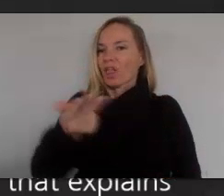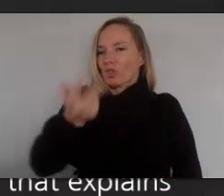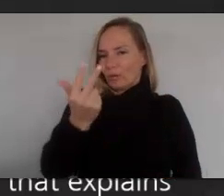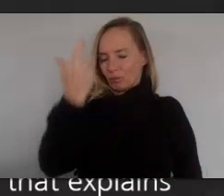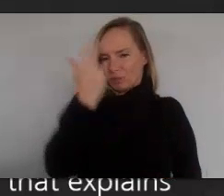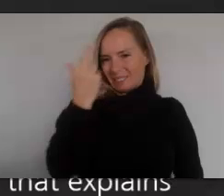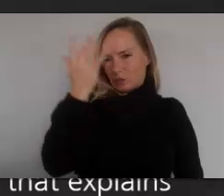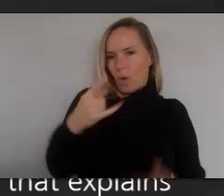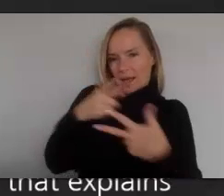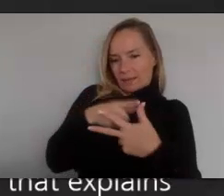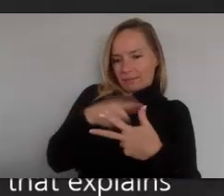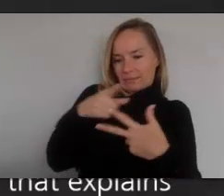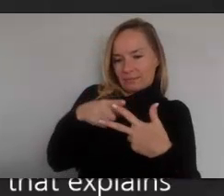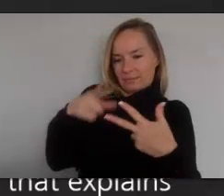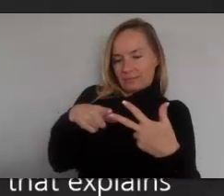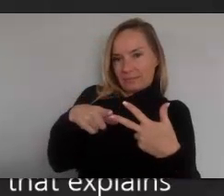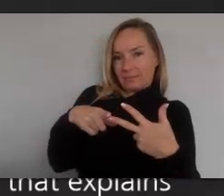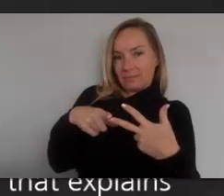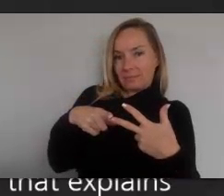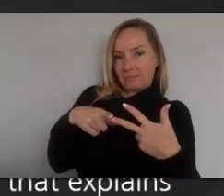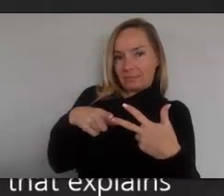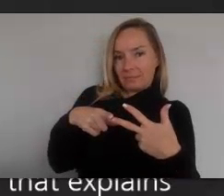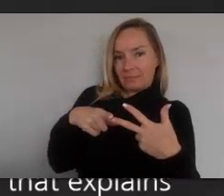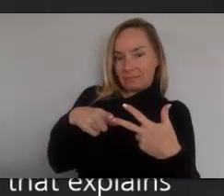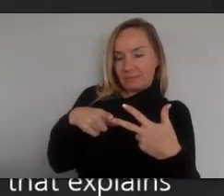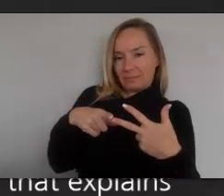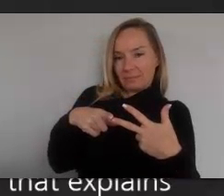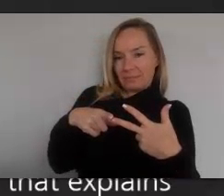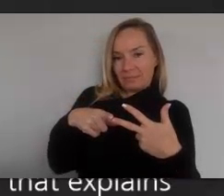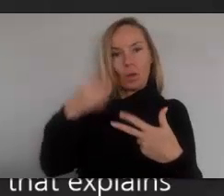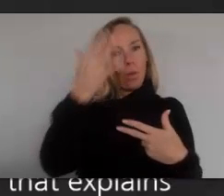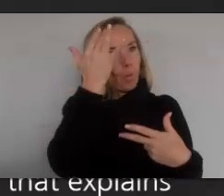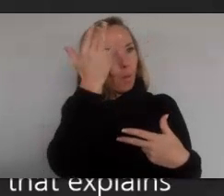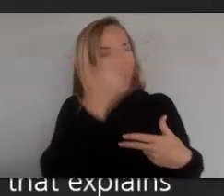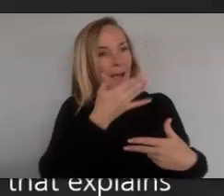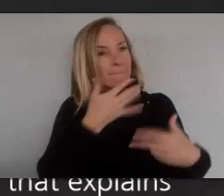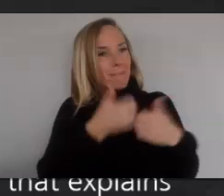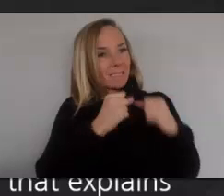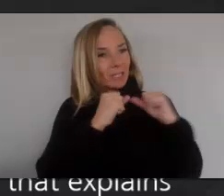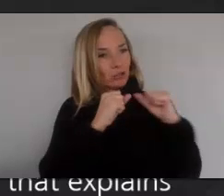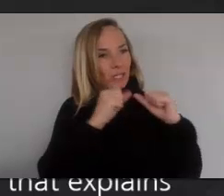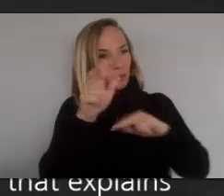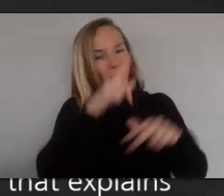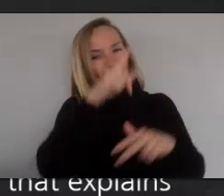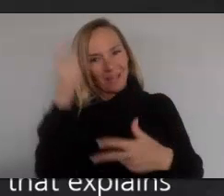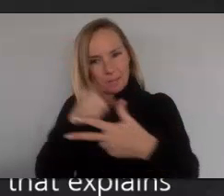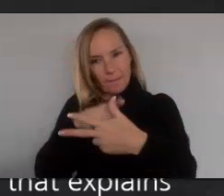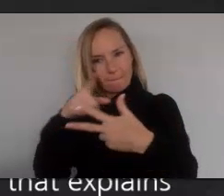reasons that tell us why the main idea is true. Why is the best exercise walking? Because it is